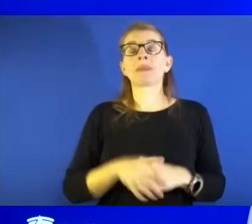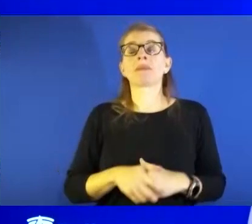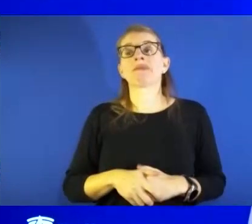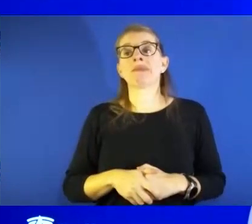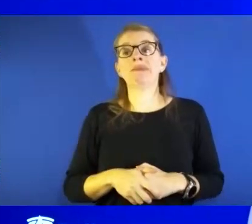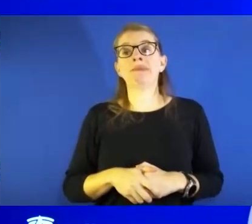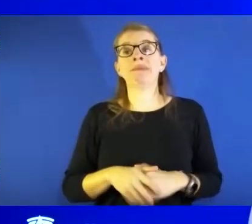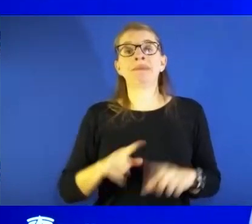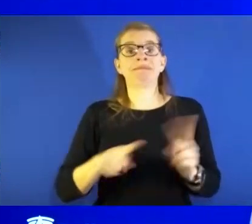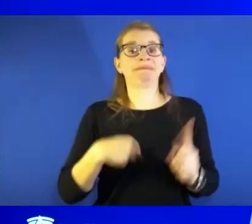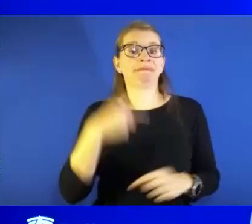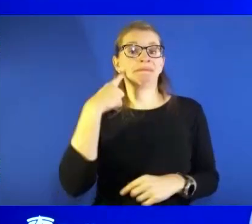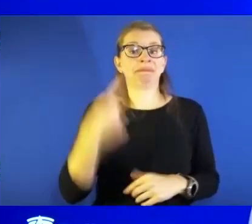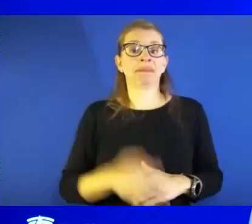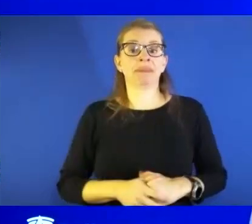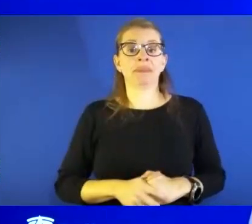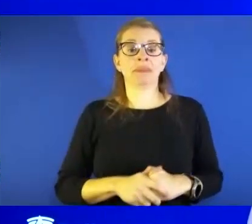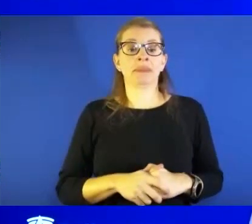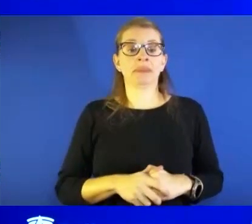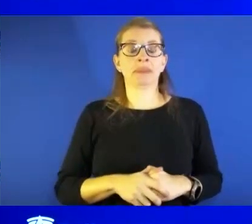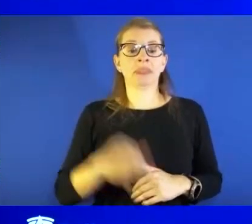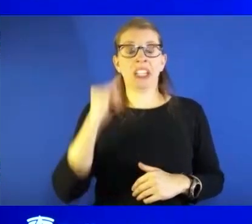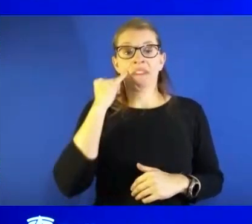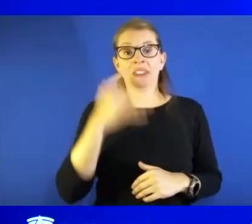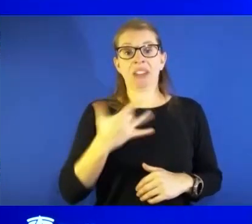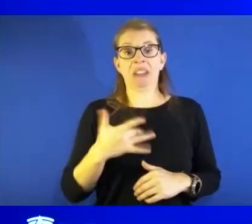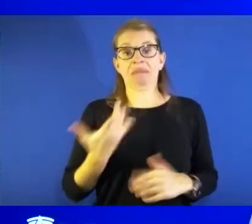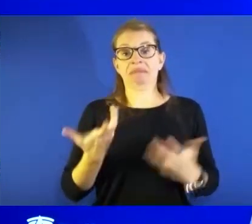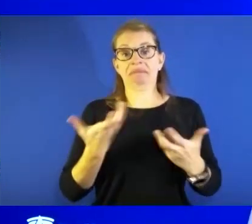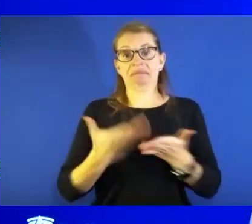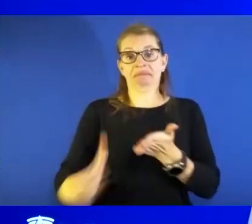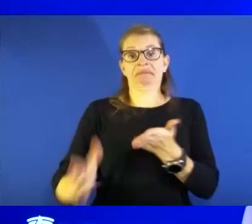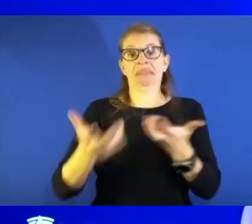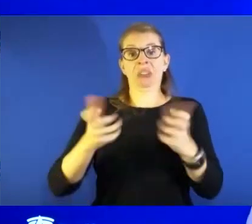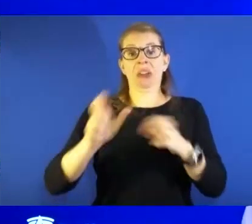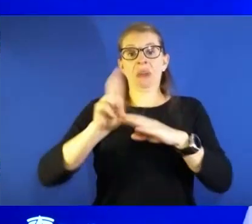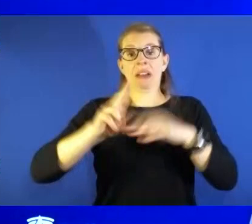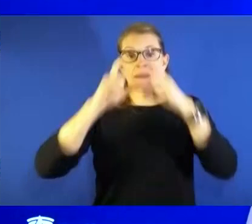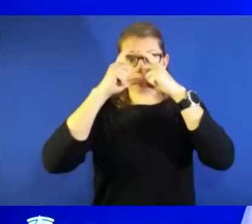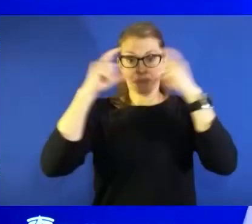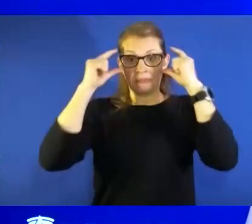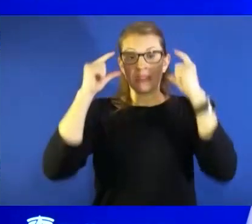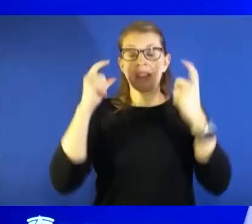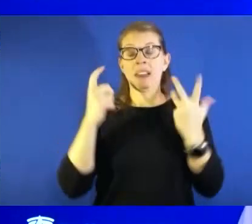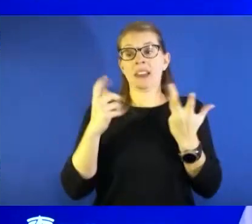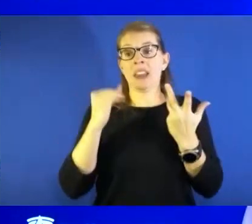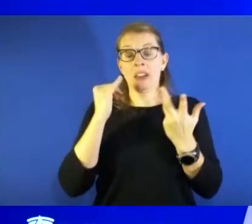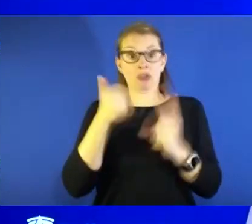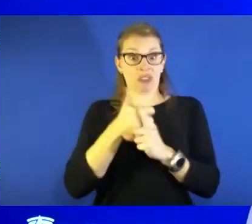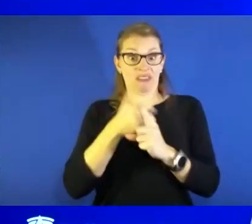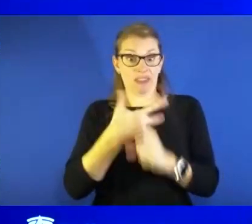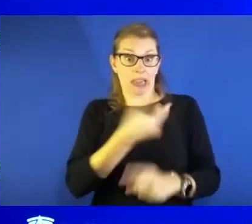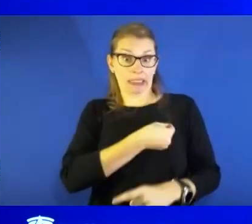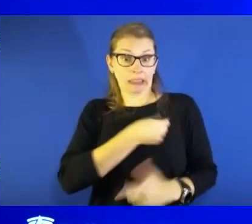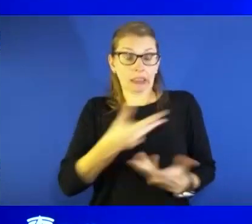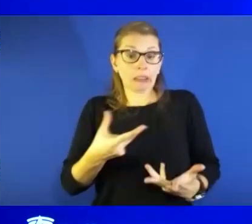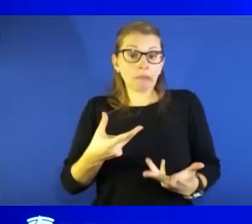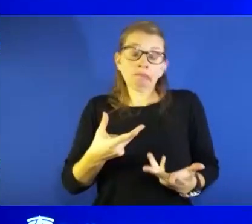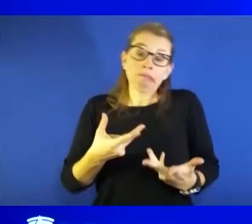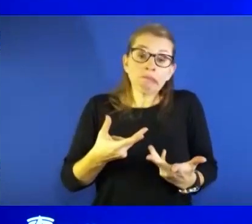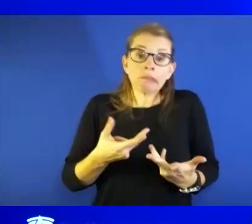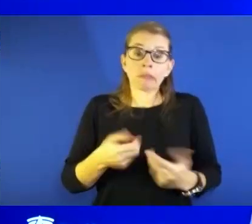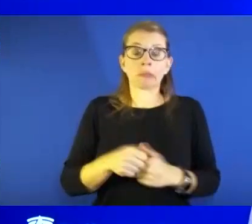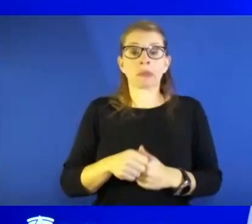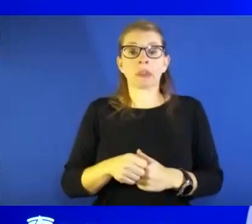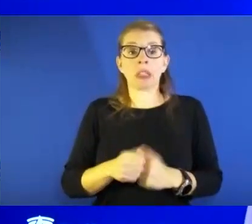that, if you felt you didn't want to wear eye protection, that's up to you. Are you vaccinated? I just want to continually to optimally protect